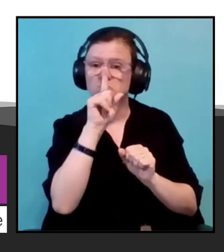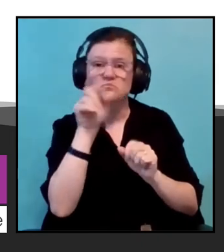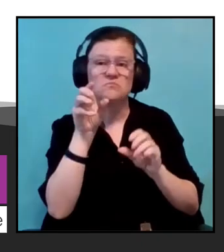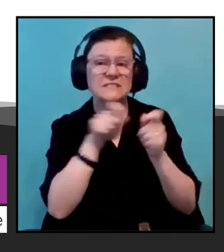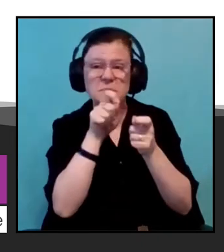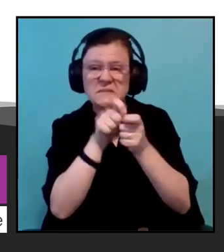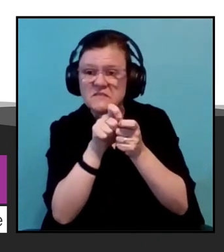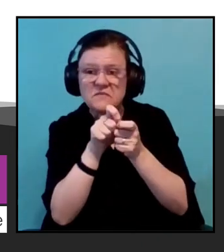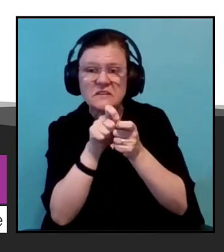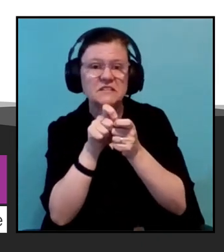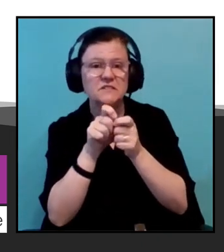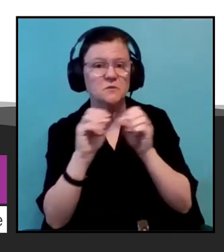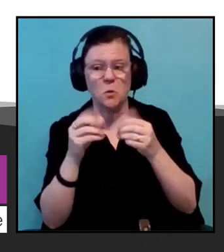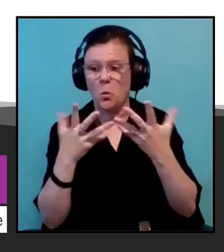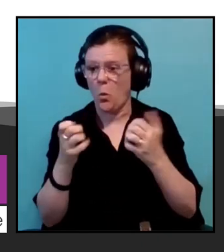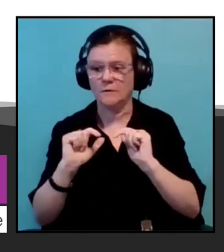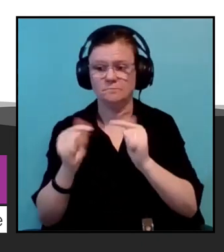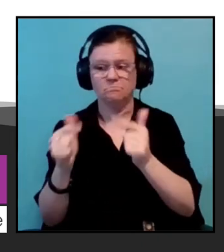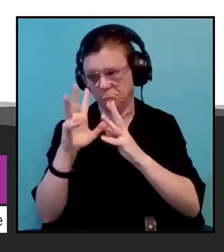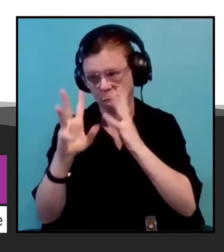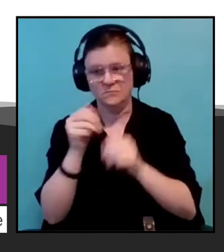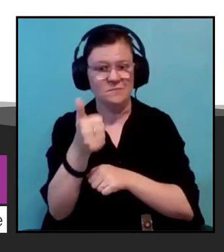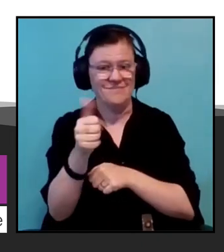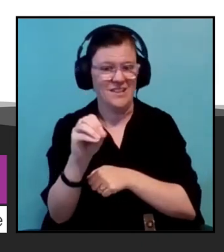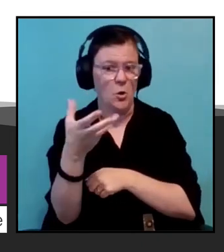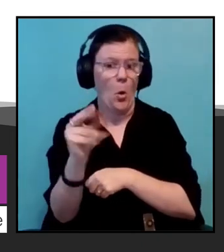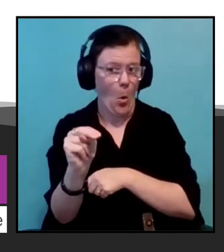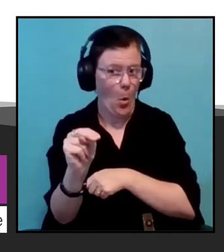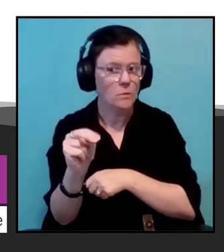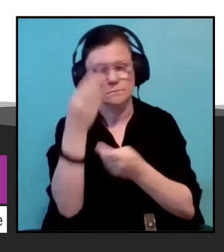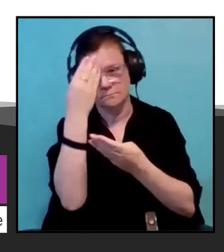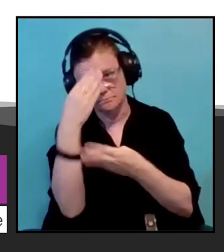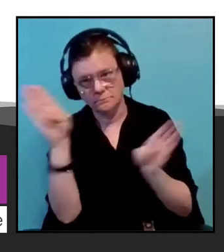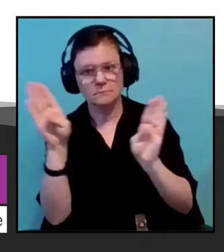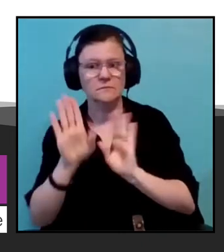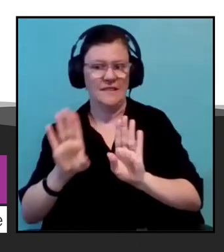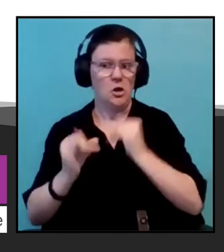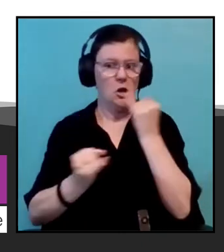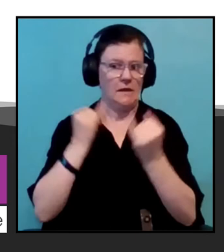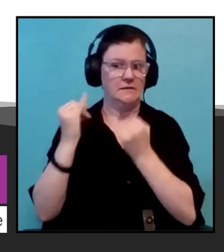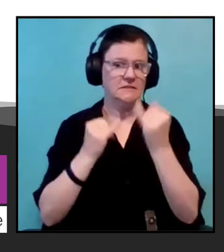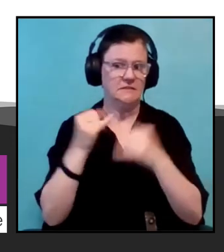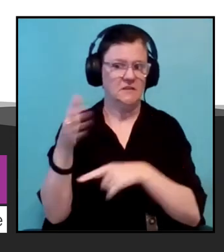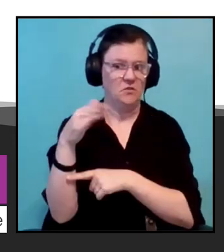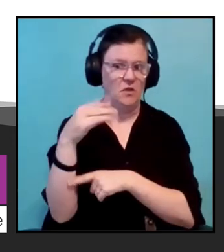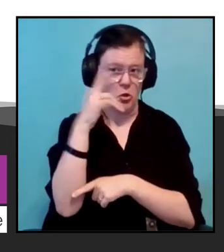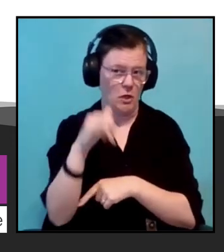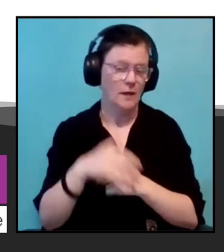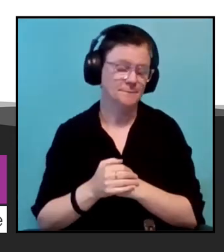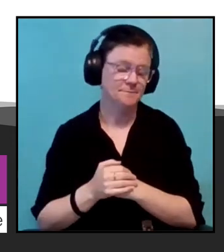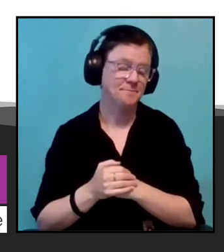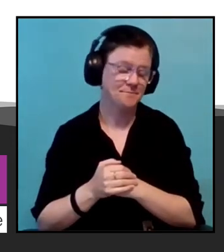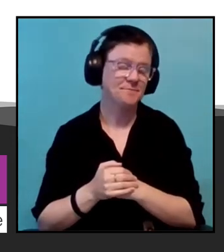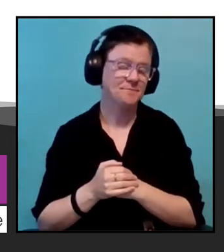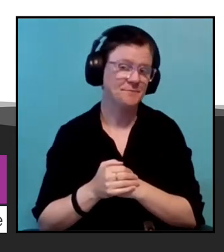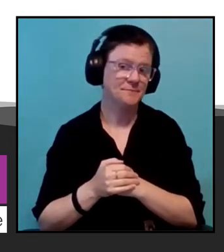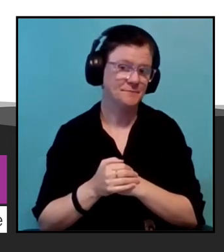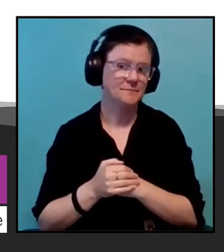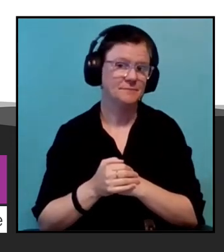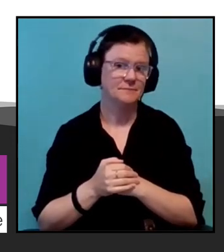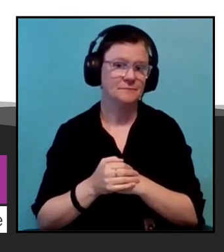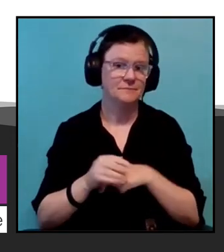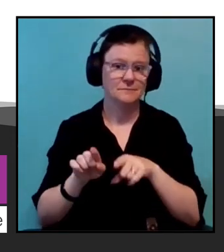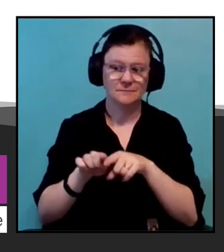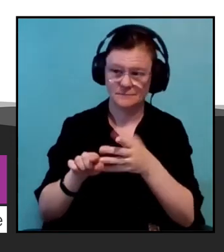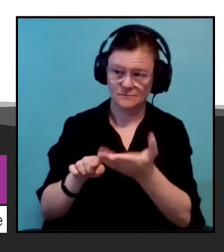We wanted people to be really creative and open in their idea of what a flag could be. And then we asked people